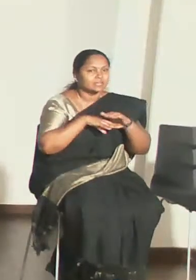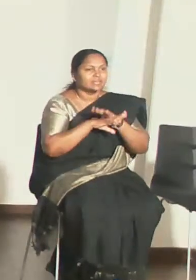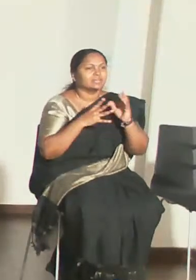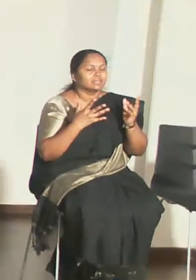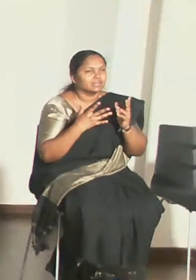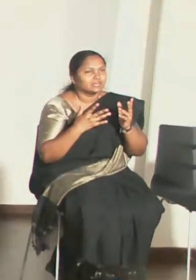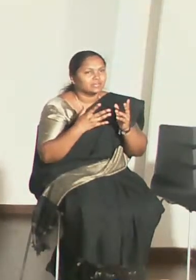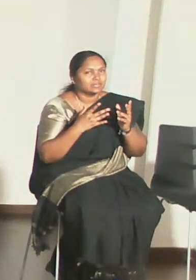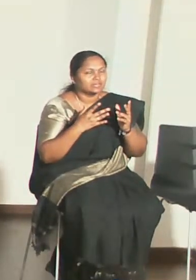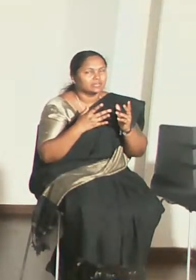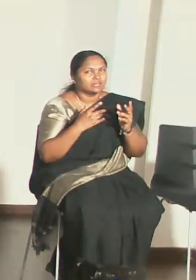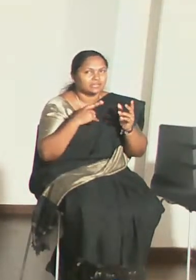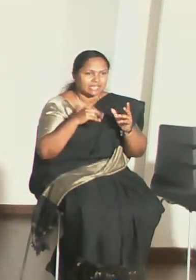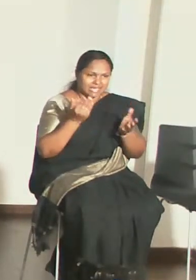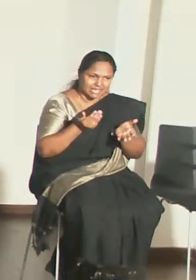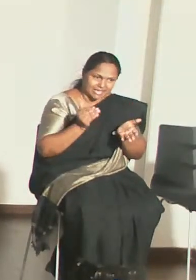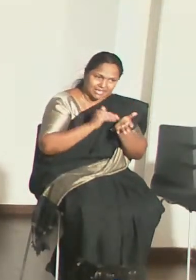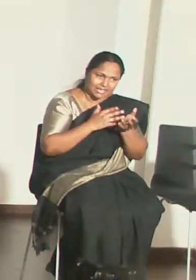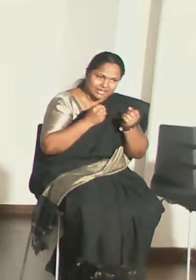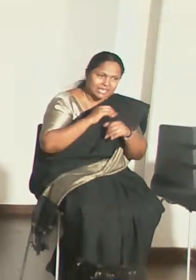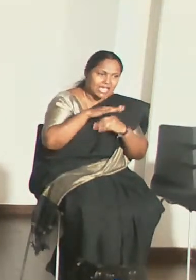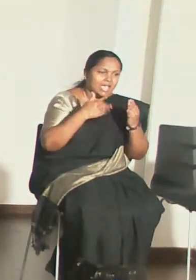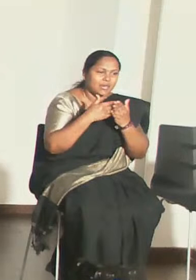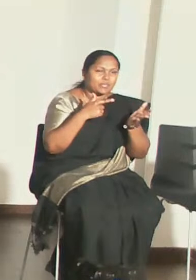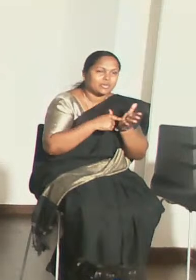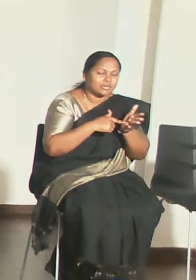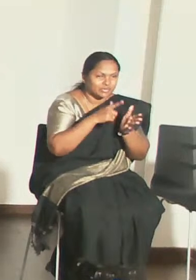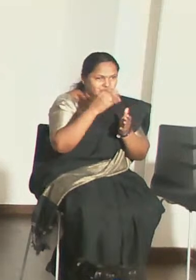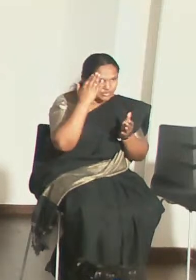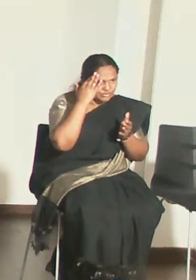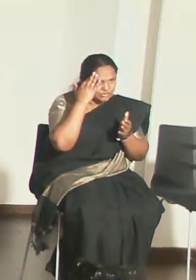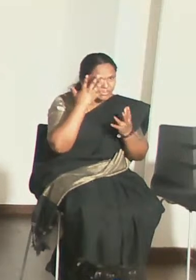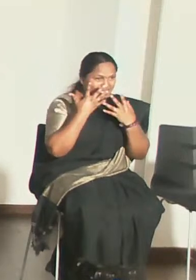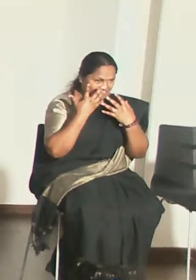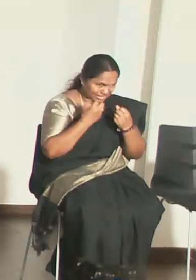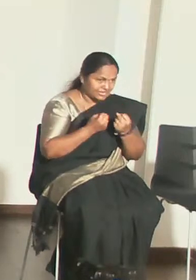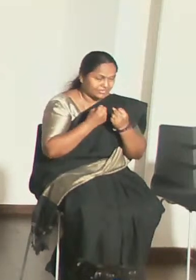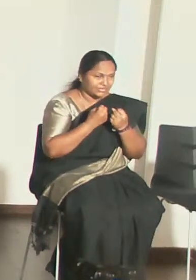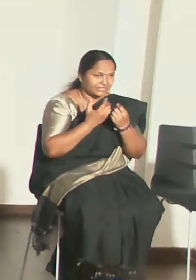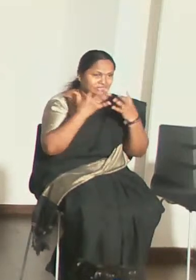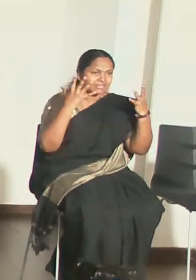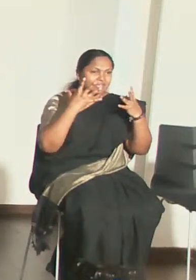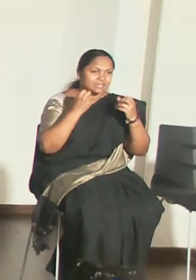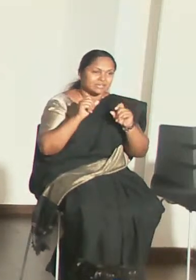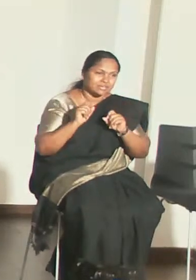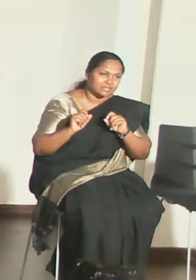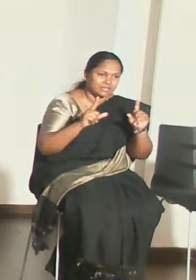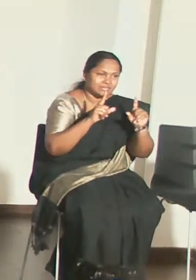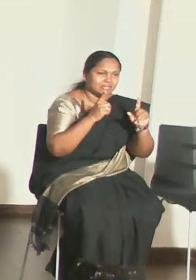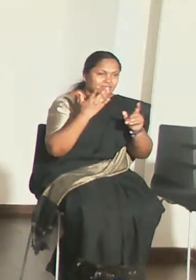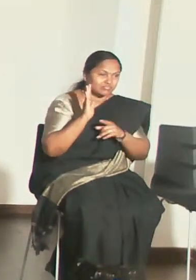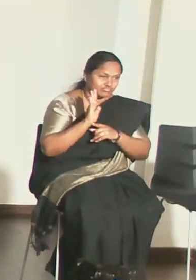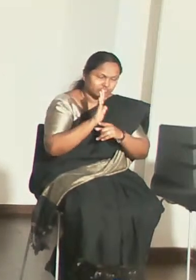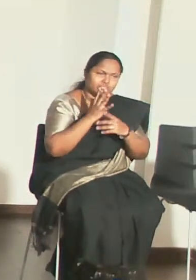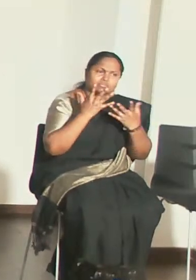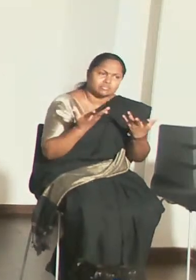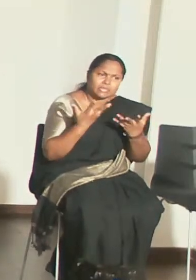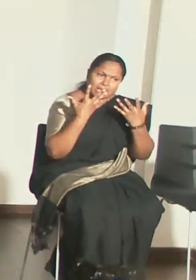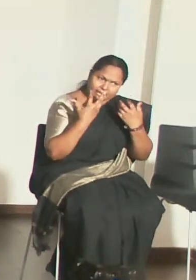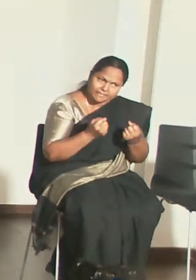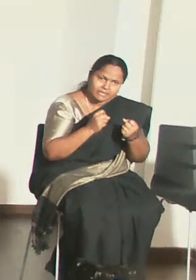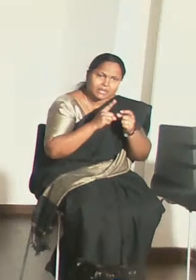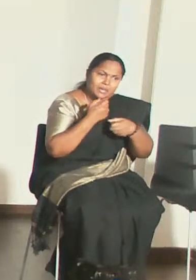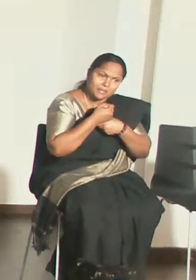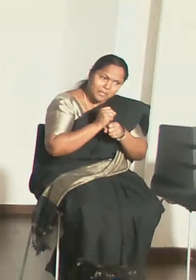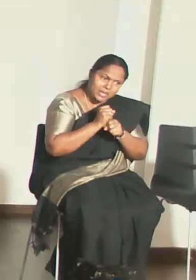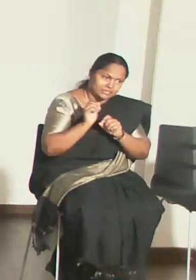not again about having certain presences, having certain representations of course, but